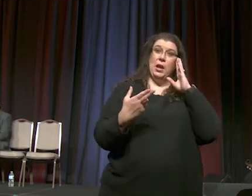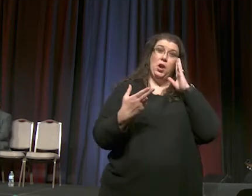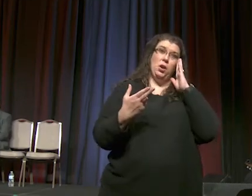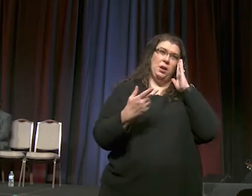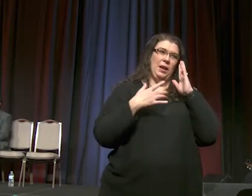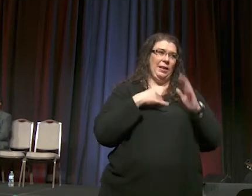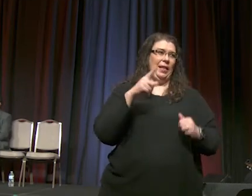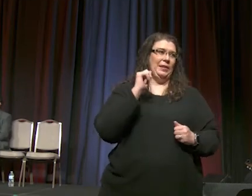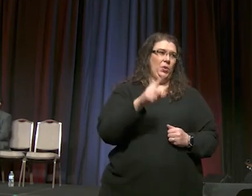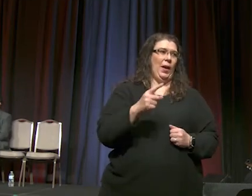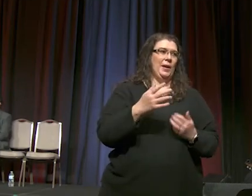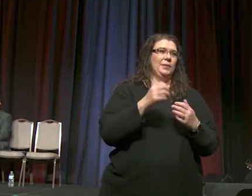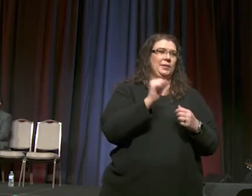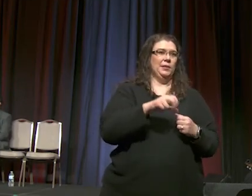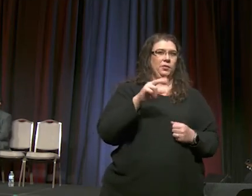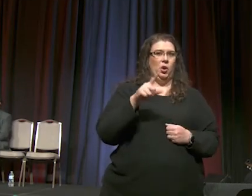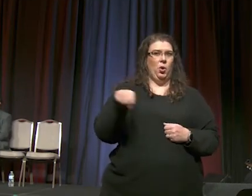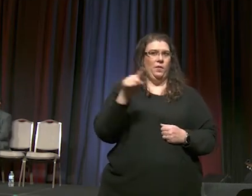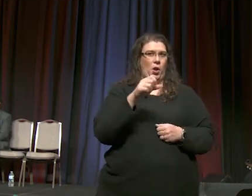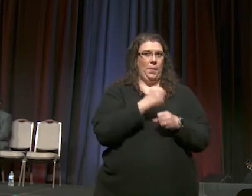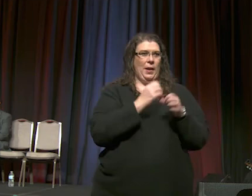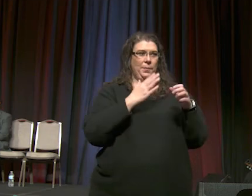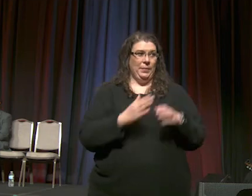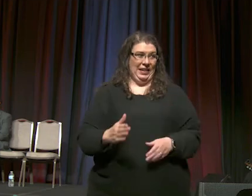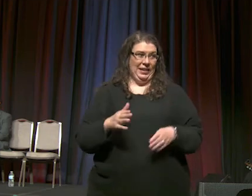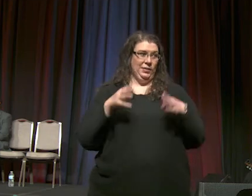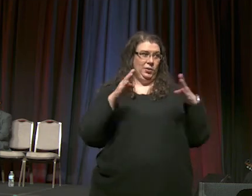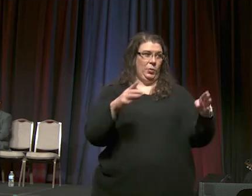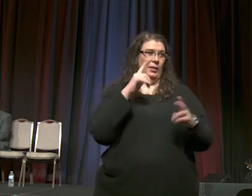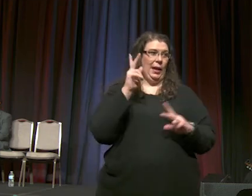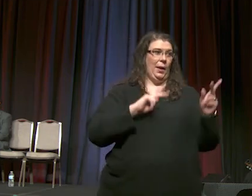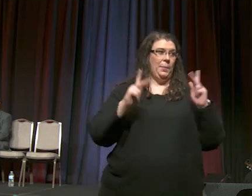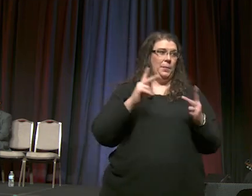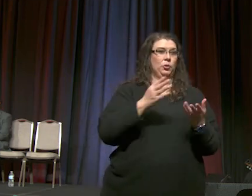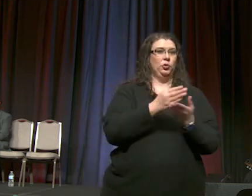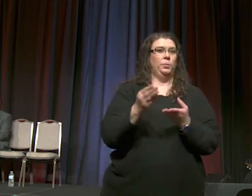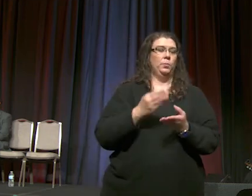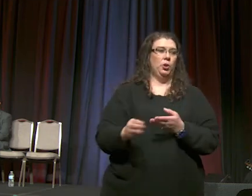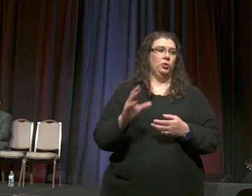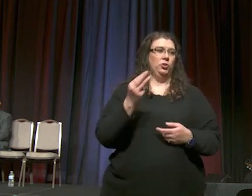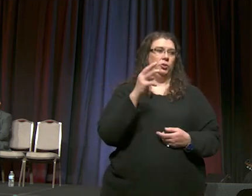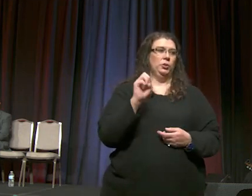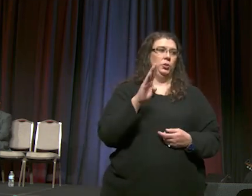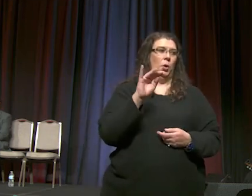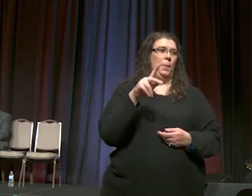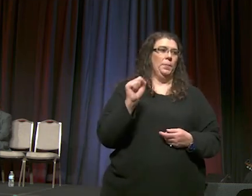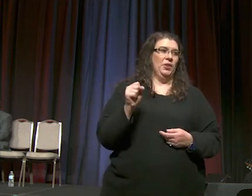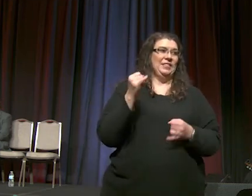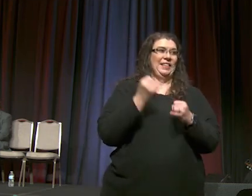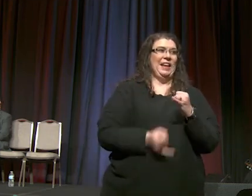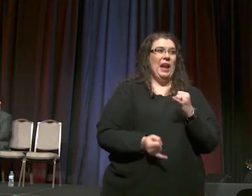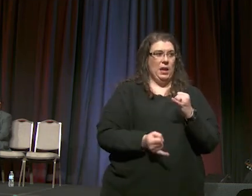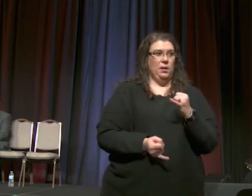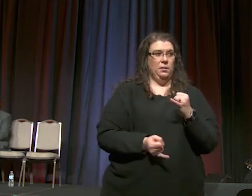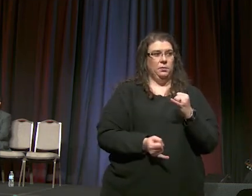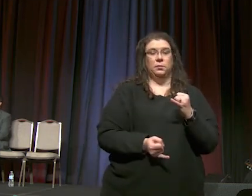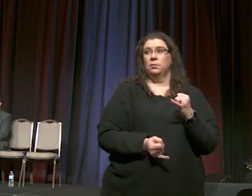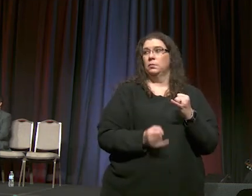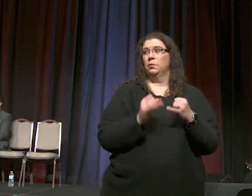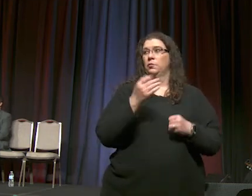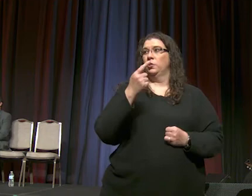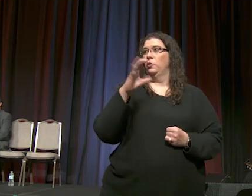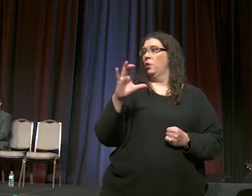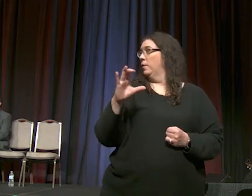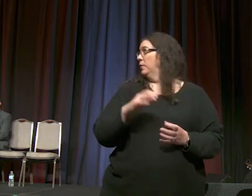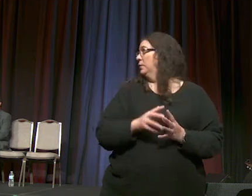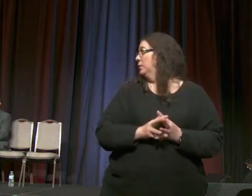I'd like to ask whether or not y'all have made plans to allow people to purchase the Chromebooks at the end of General